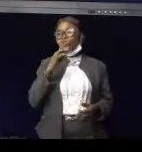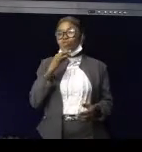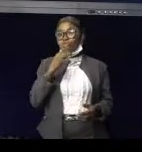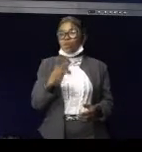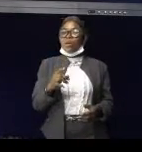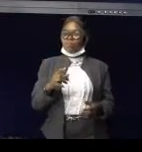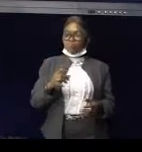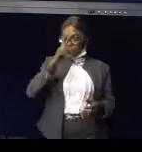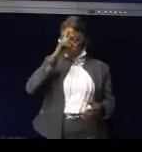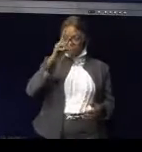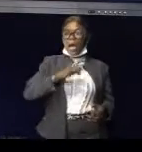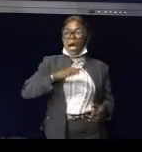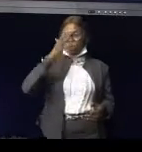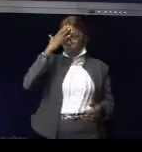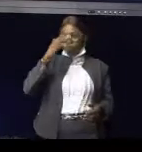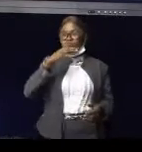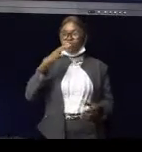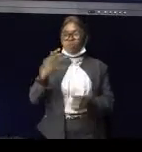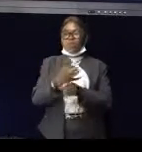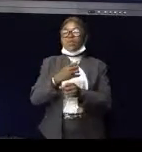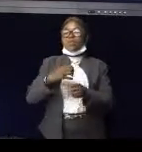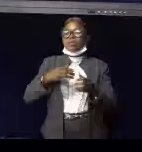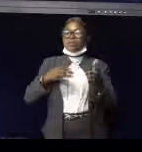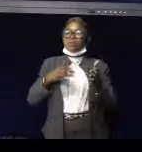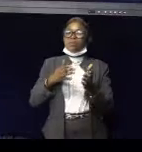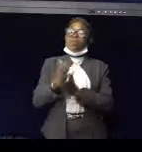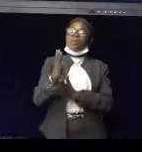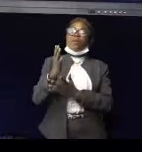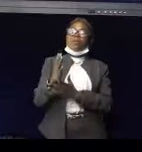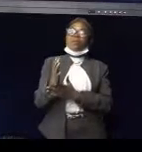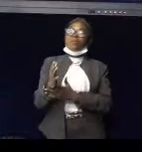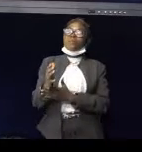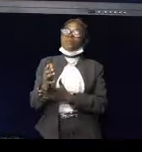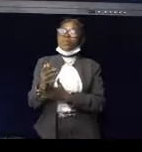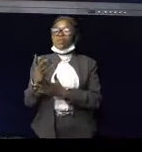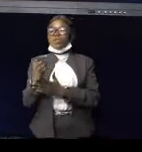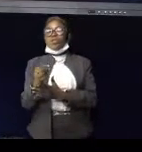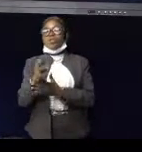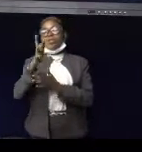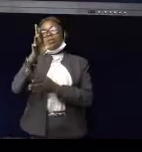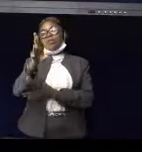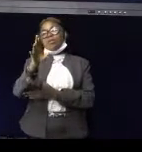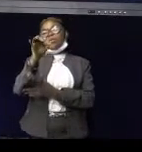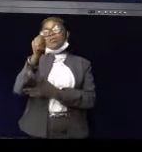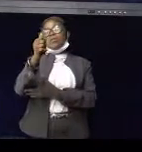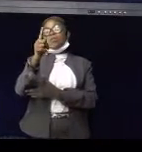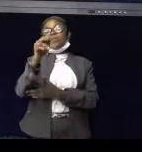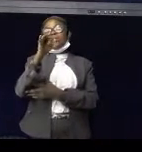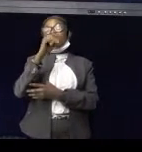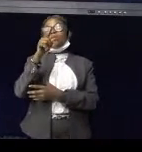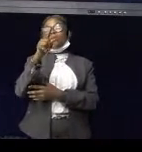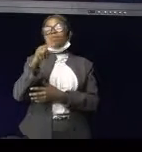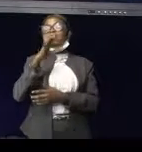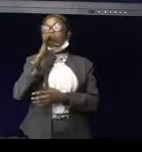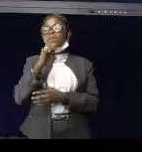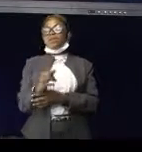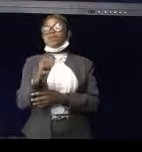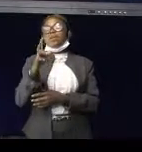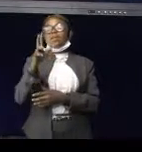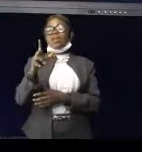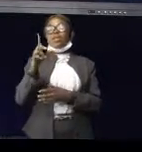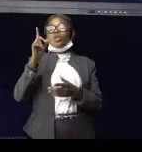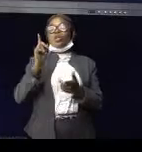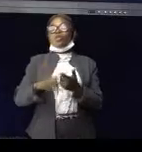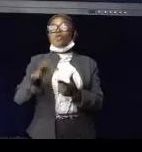that you got it right. The ratio for boys to girls is 3 for boys, 5 for girls. That's 3 to